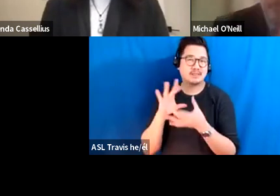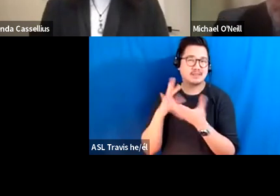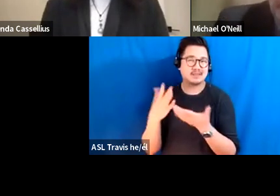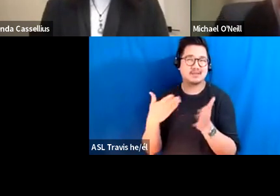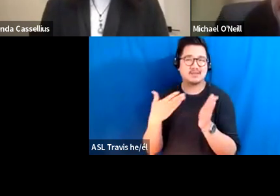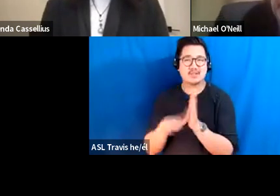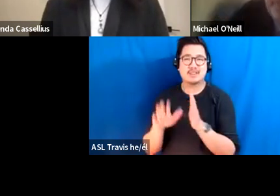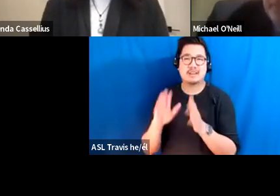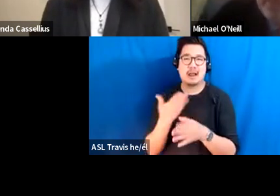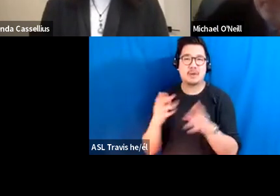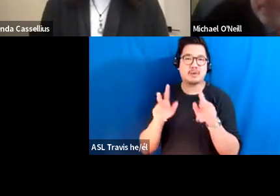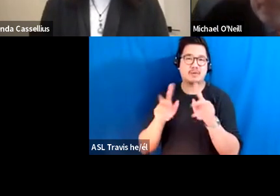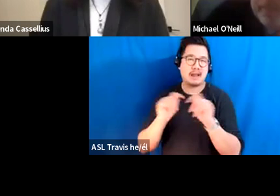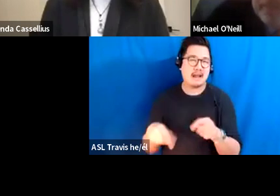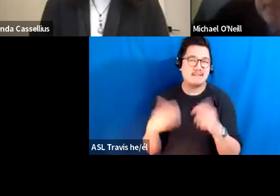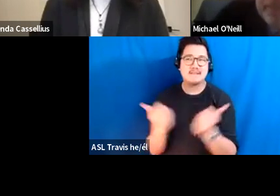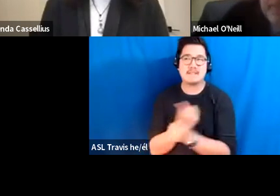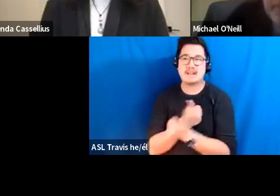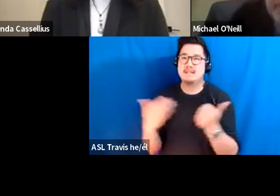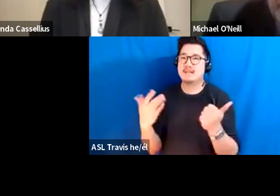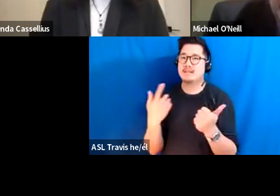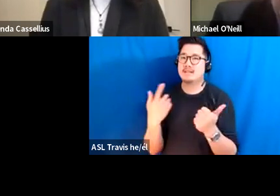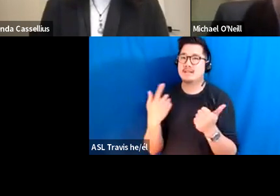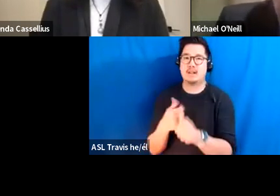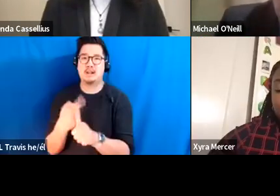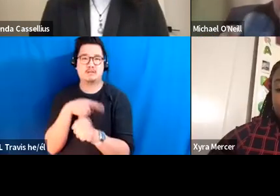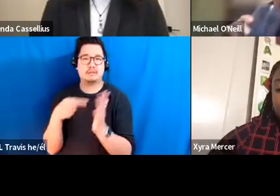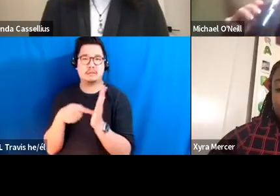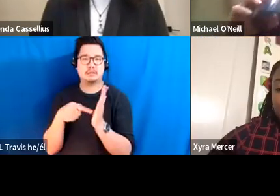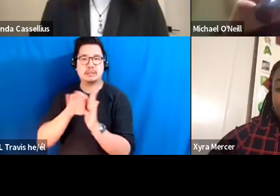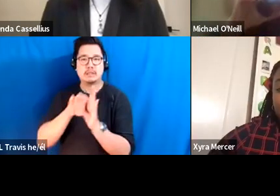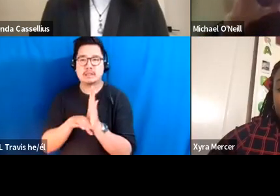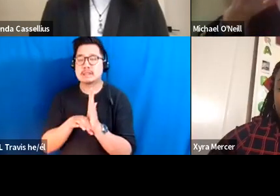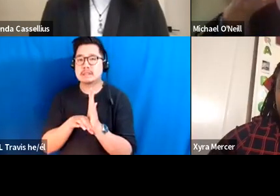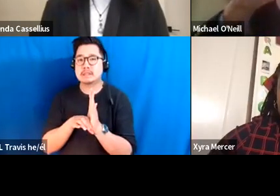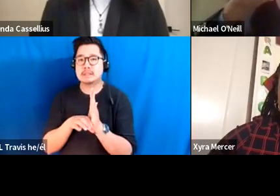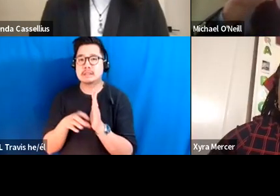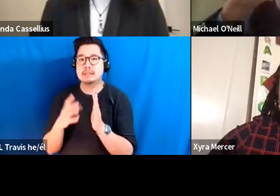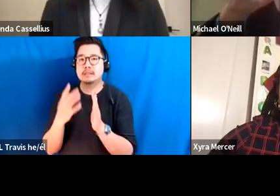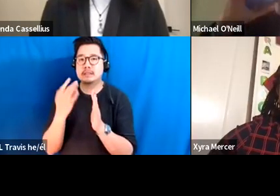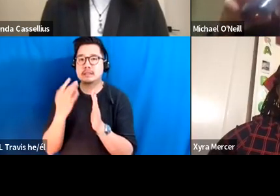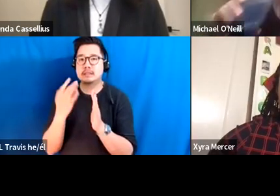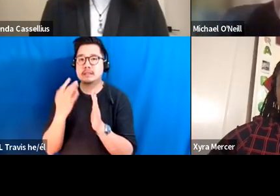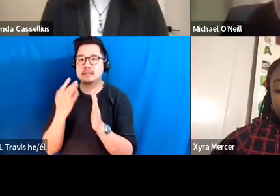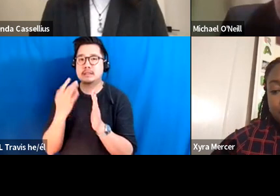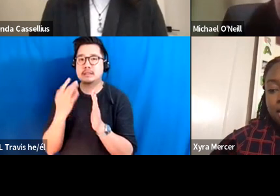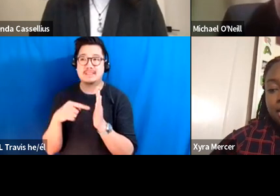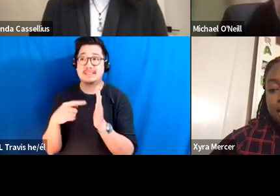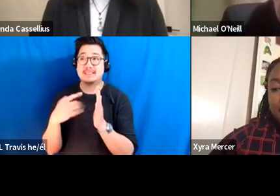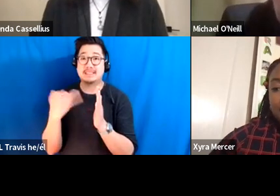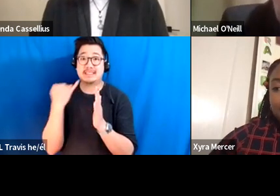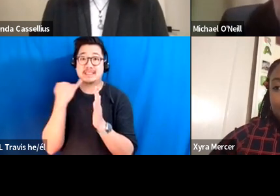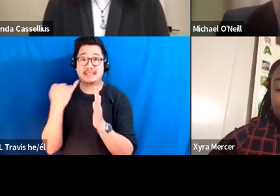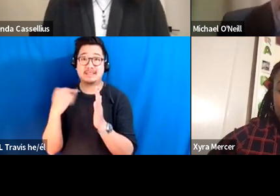on everything we do it's going to follow us and if it's not something that can actually accurately like represent us students